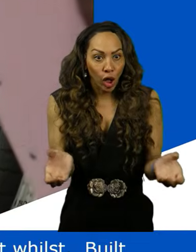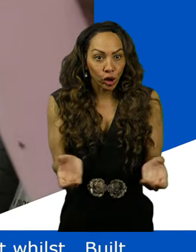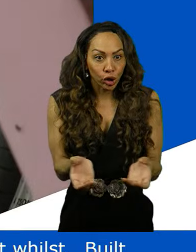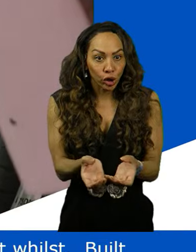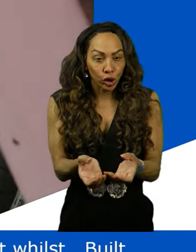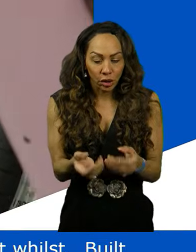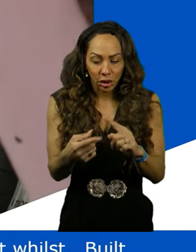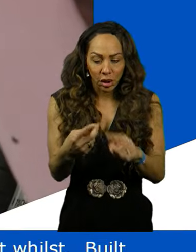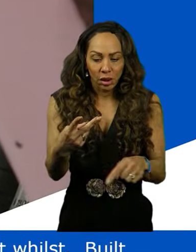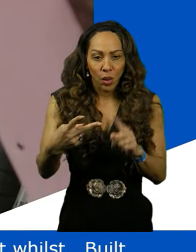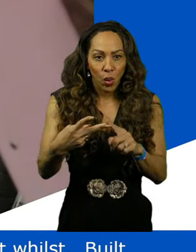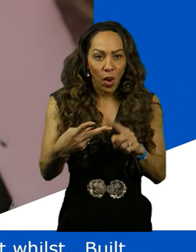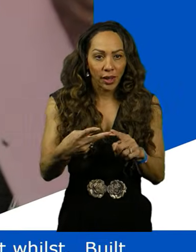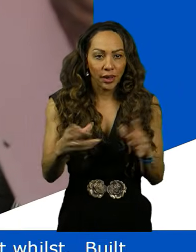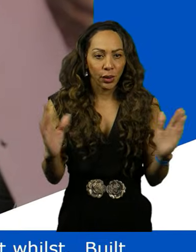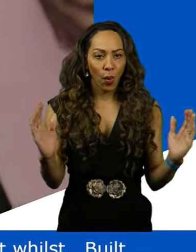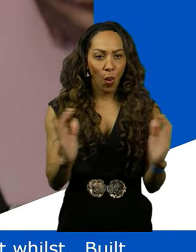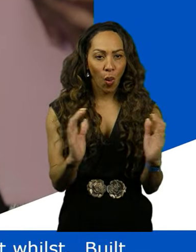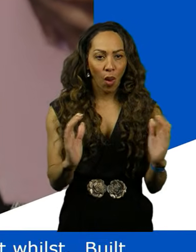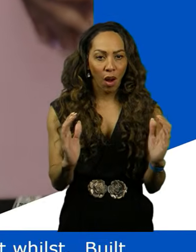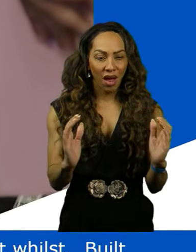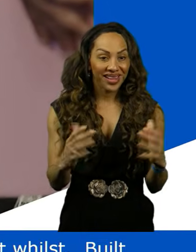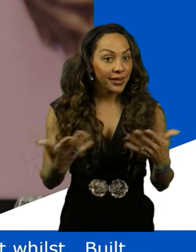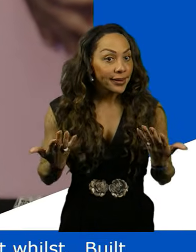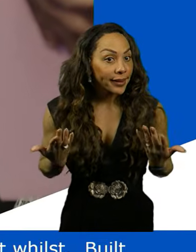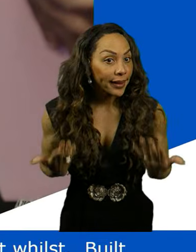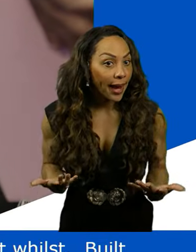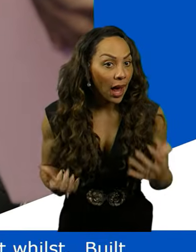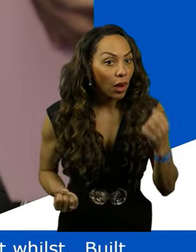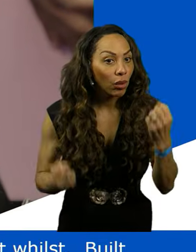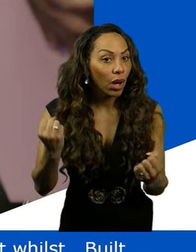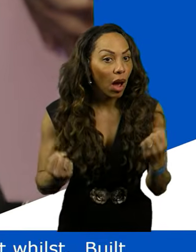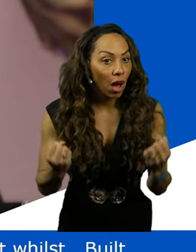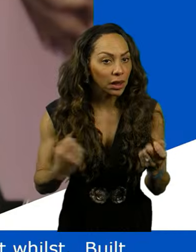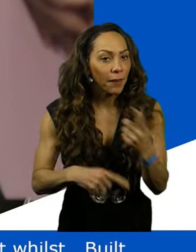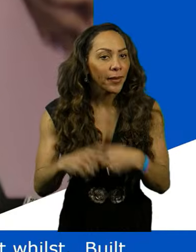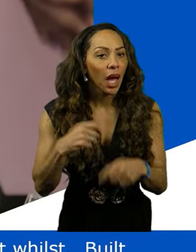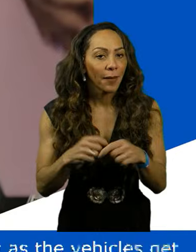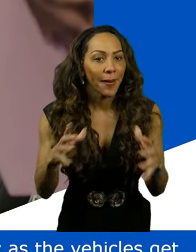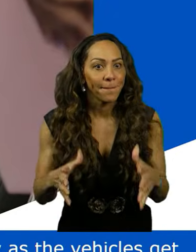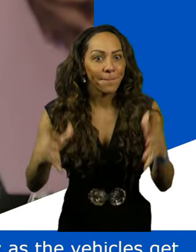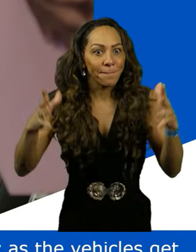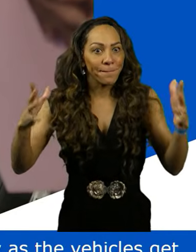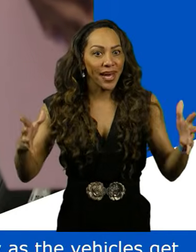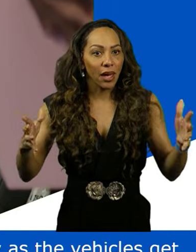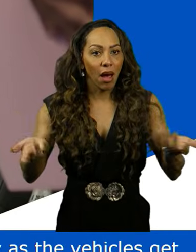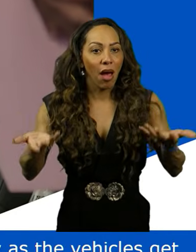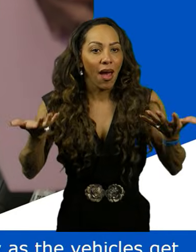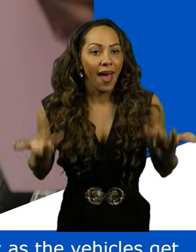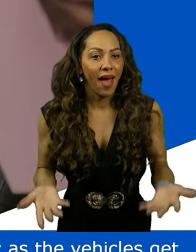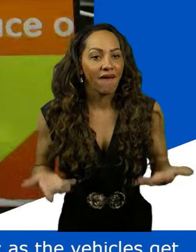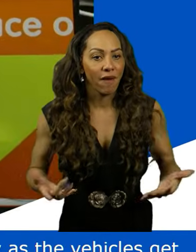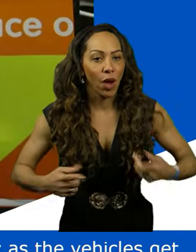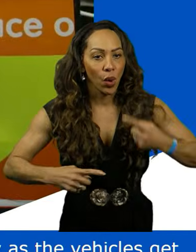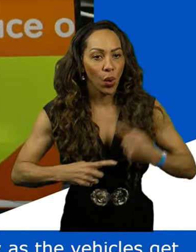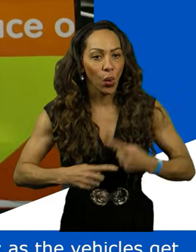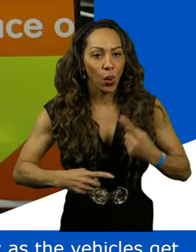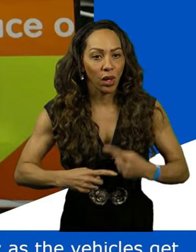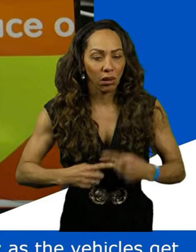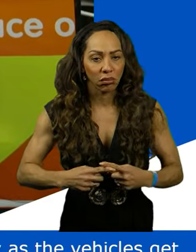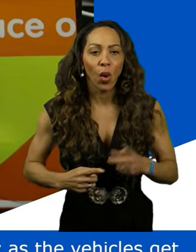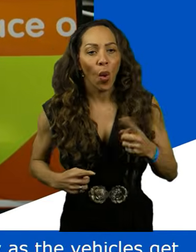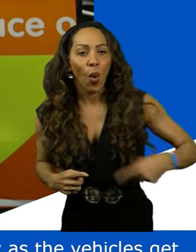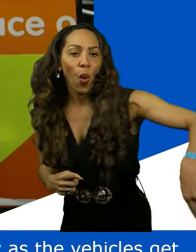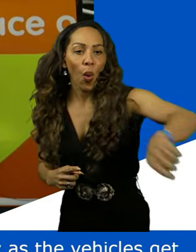as vehicles are getting bigger, quicker and heavier, so are the wheels. Every patrol will carry both wheels in the back of the